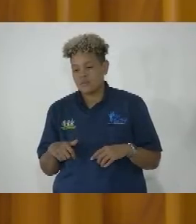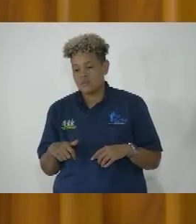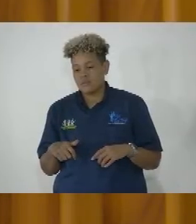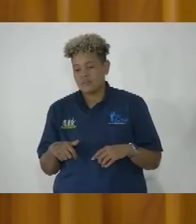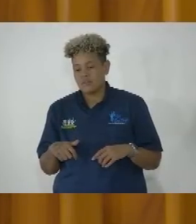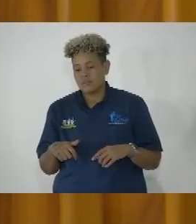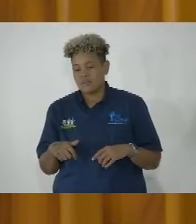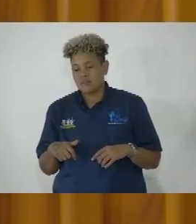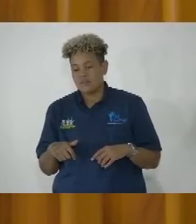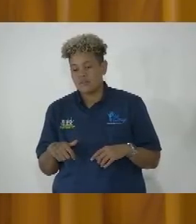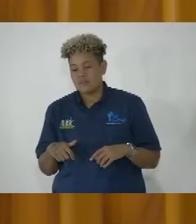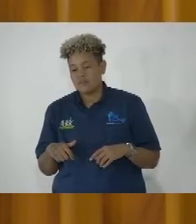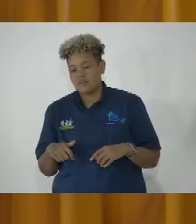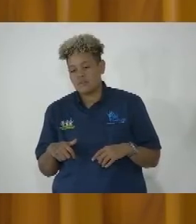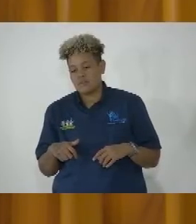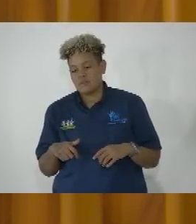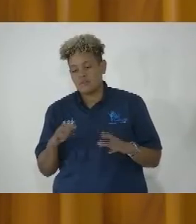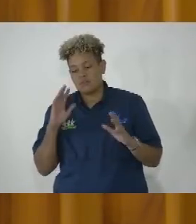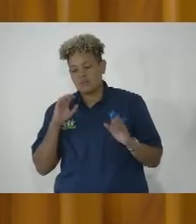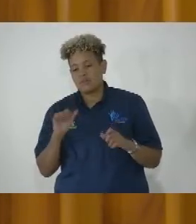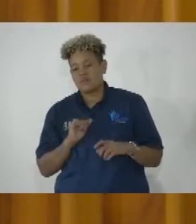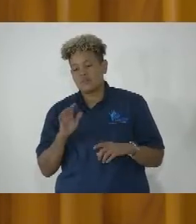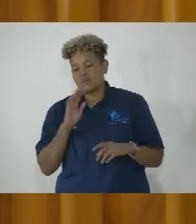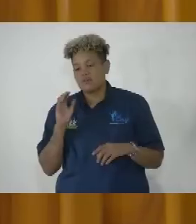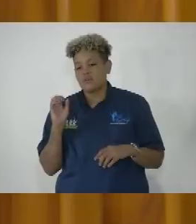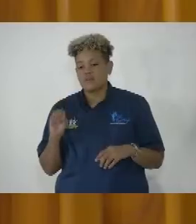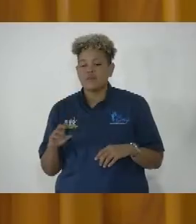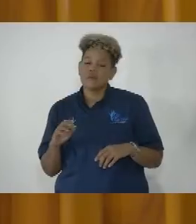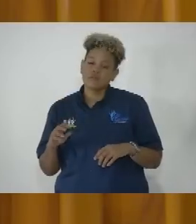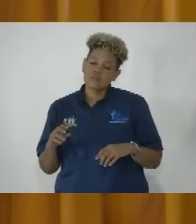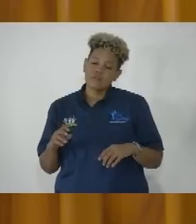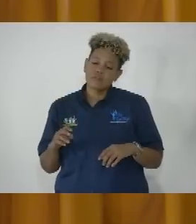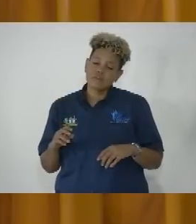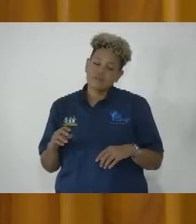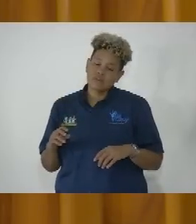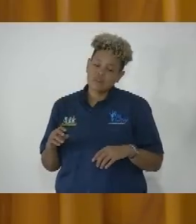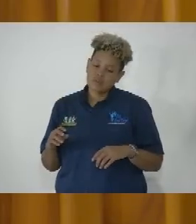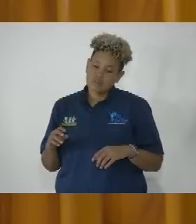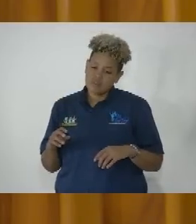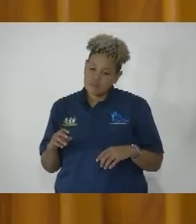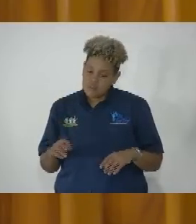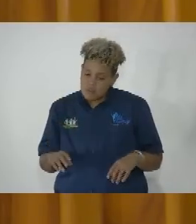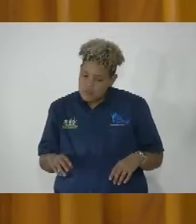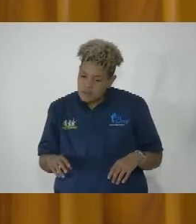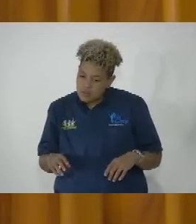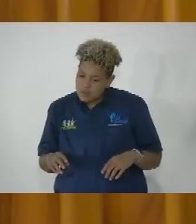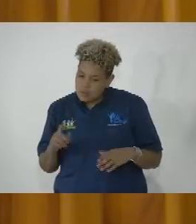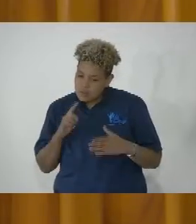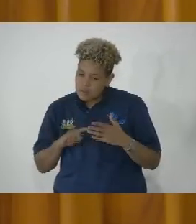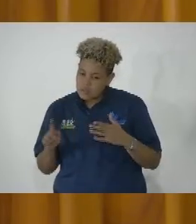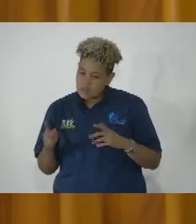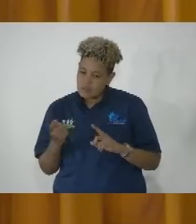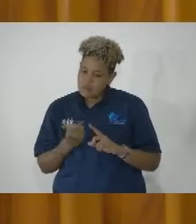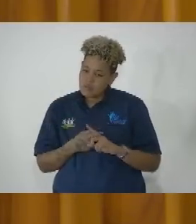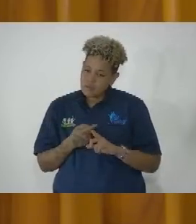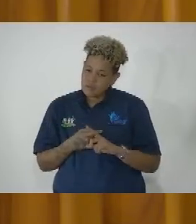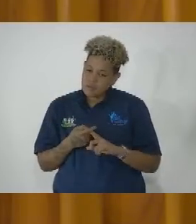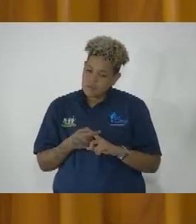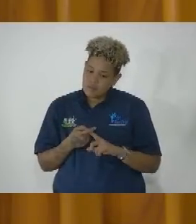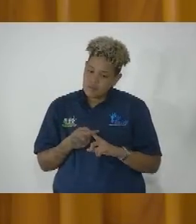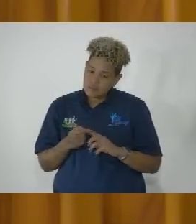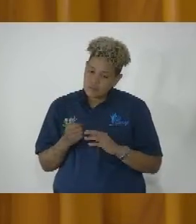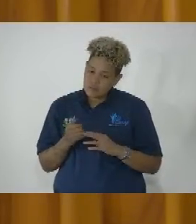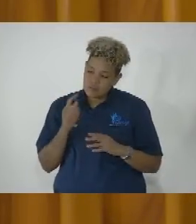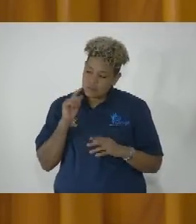Yes, Mr. President, and I sent two. If you would check your WhatsApp, either of